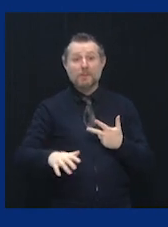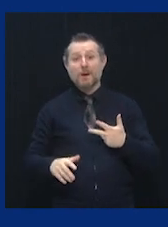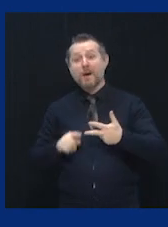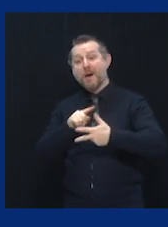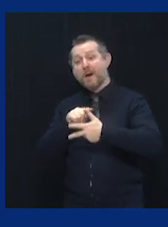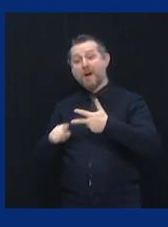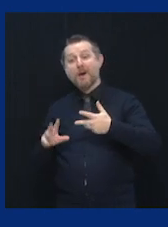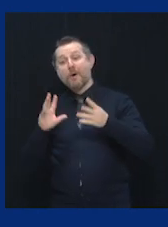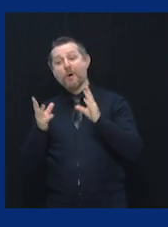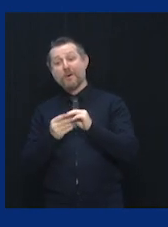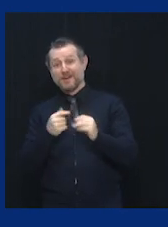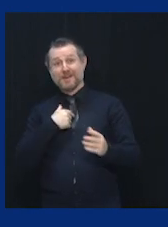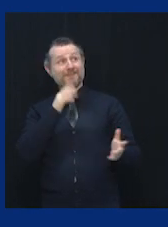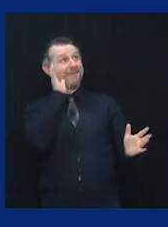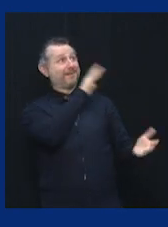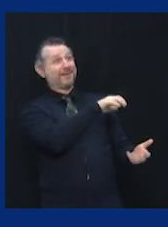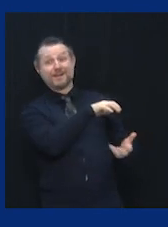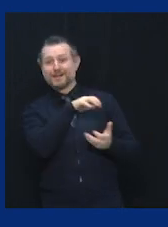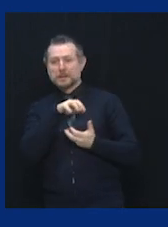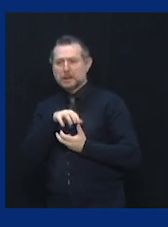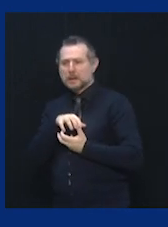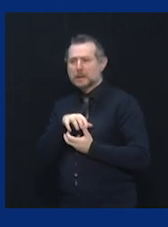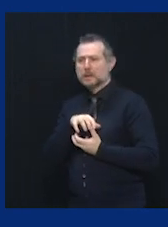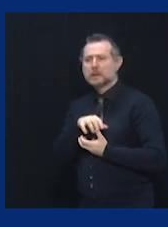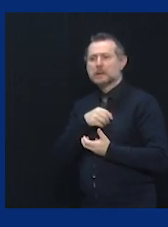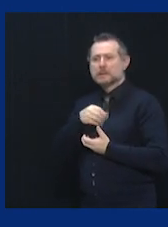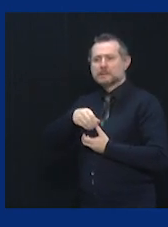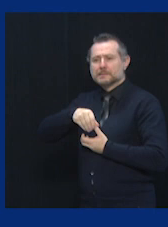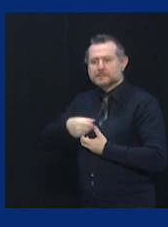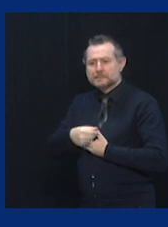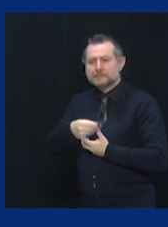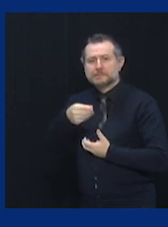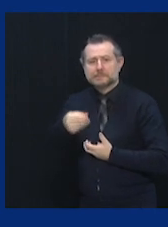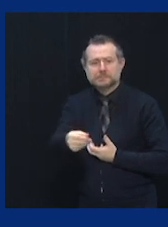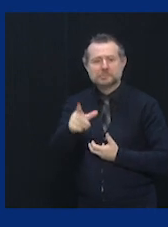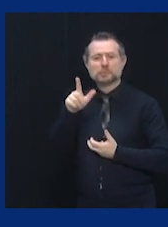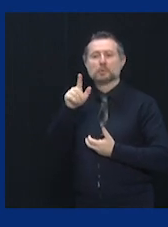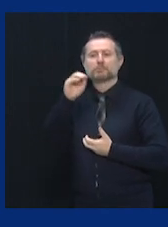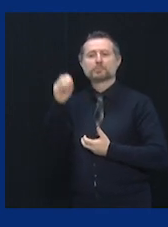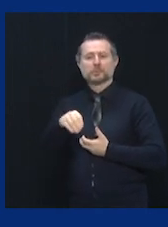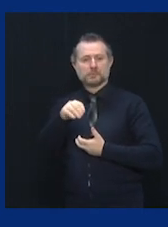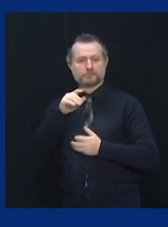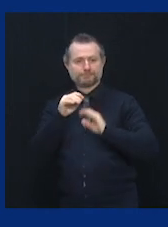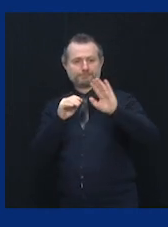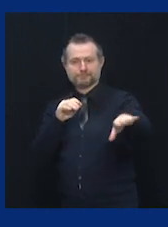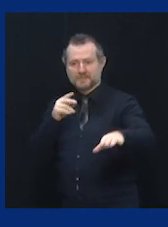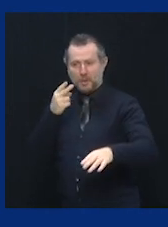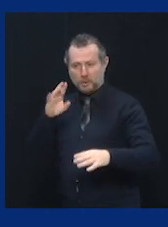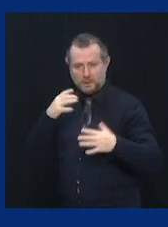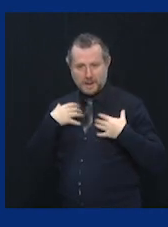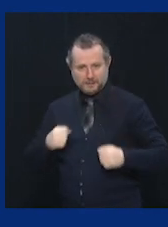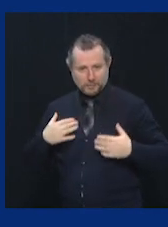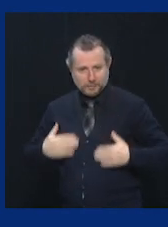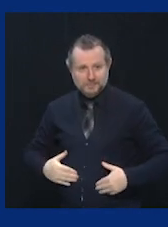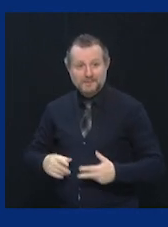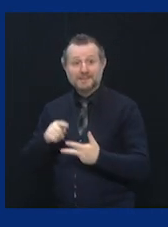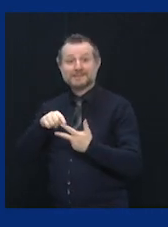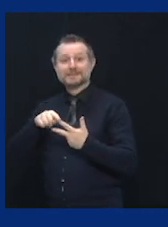we get an allocation, 21% goes to the healthcare workers. 27% goes to the essential